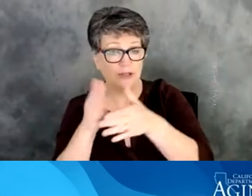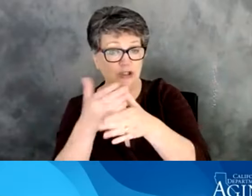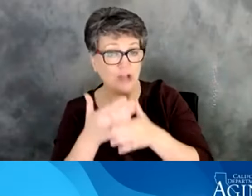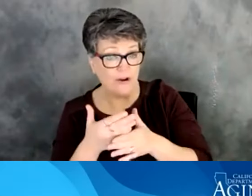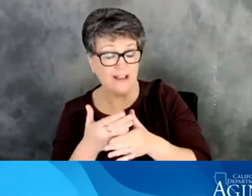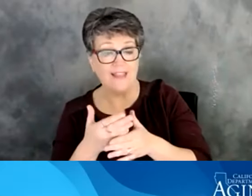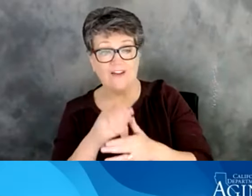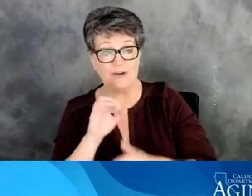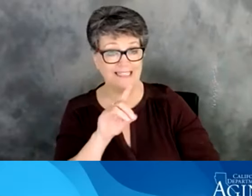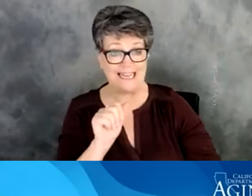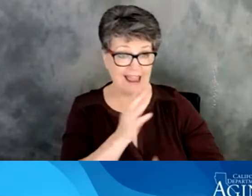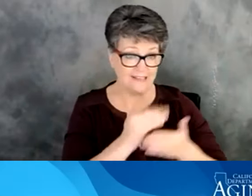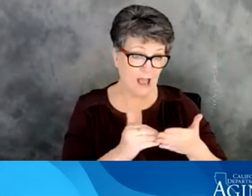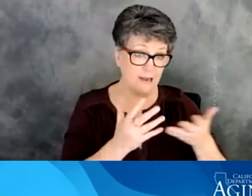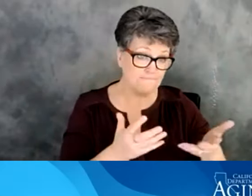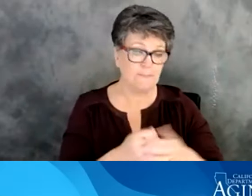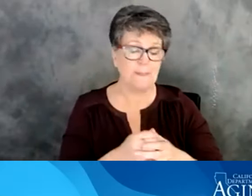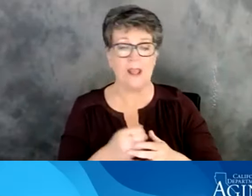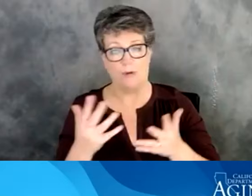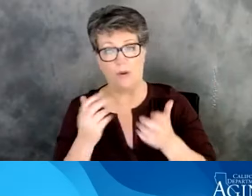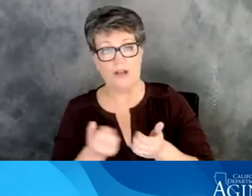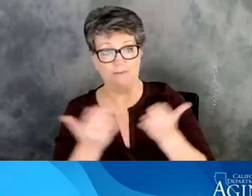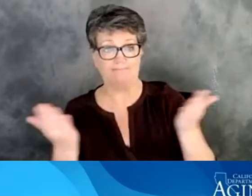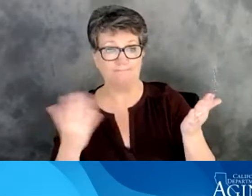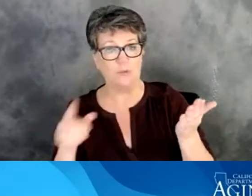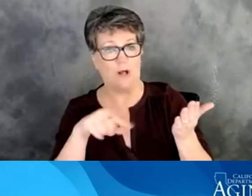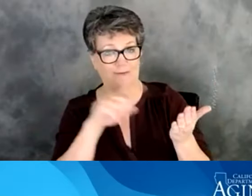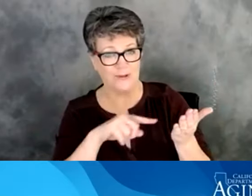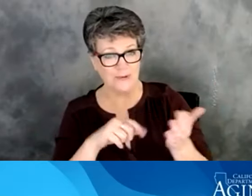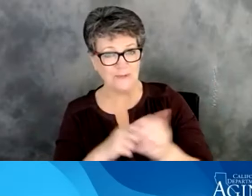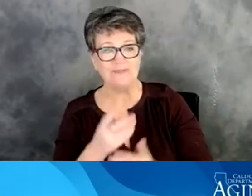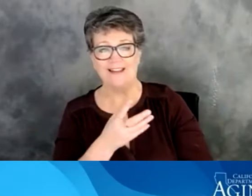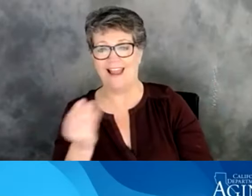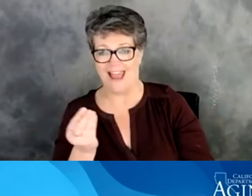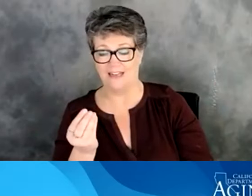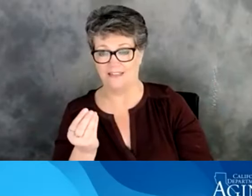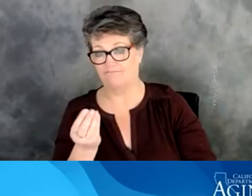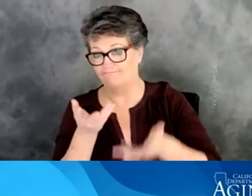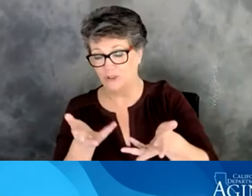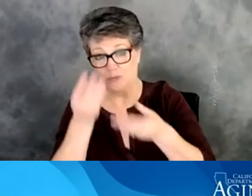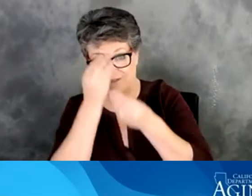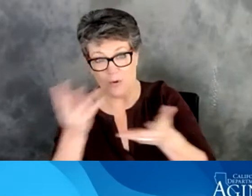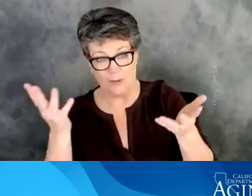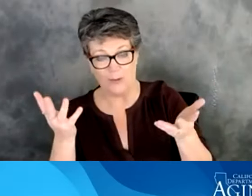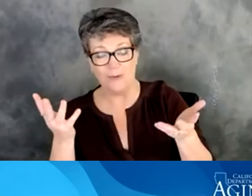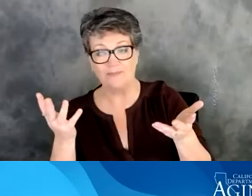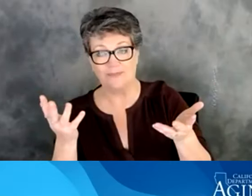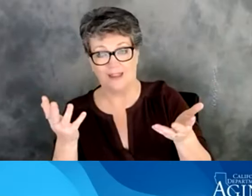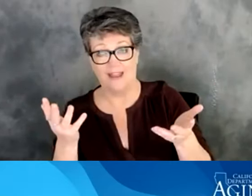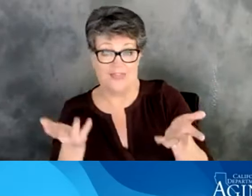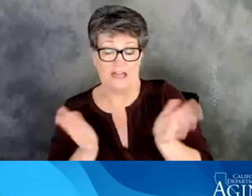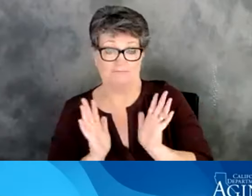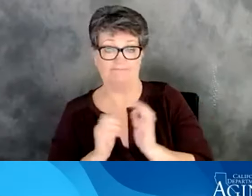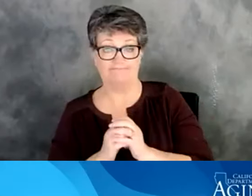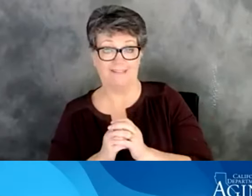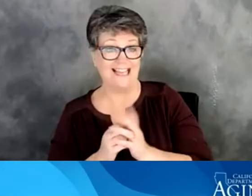from the CDA side, but we wanted to bring this to all of you and to inform you that,